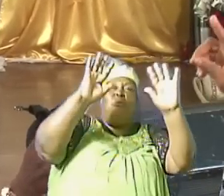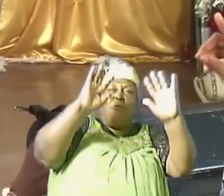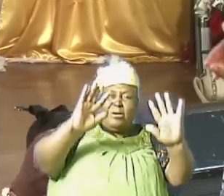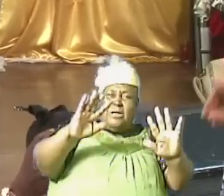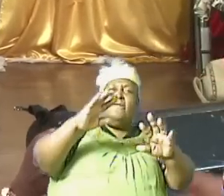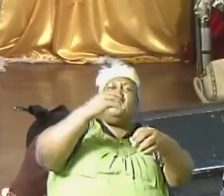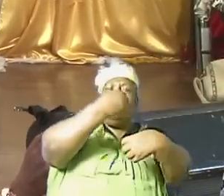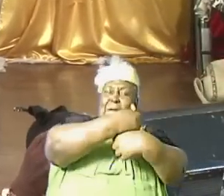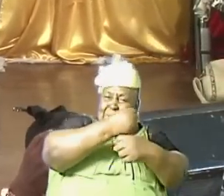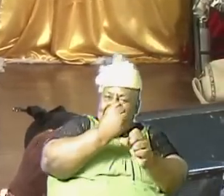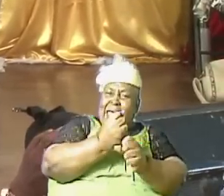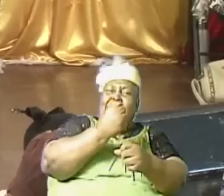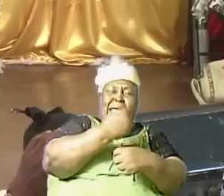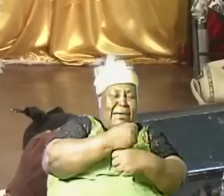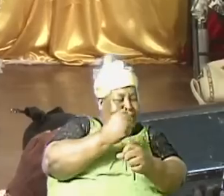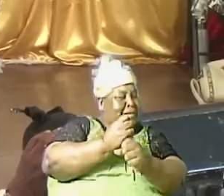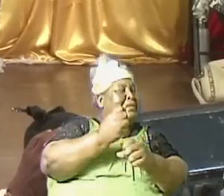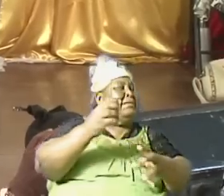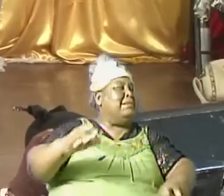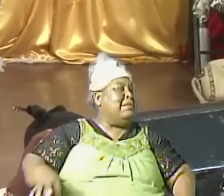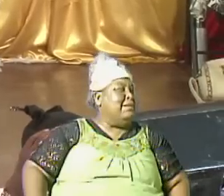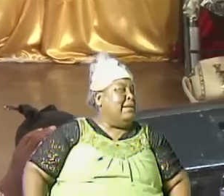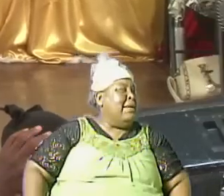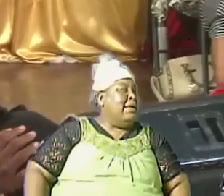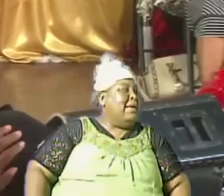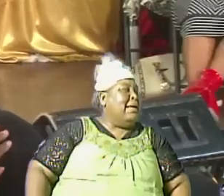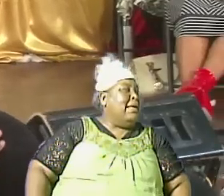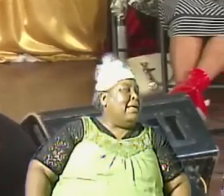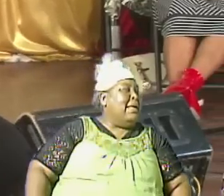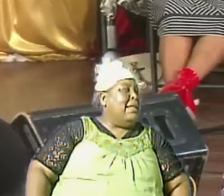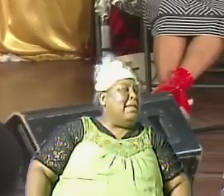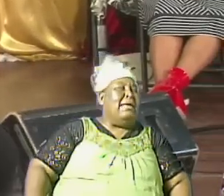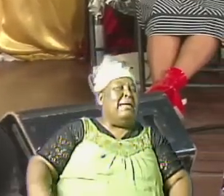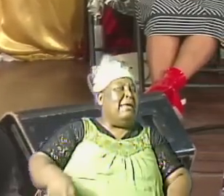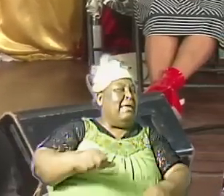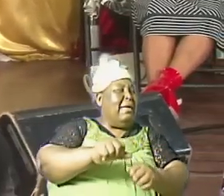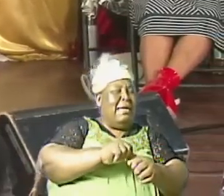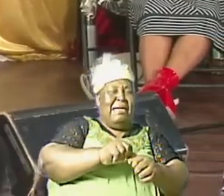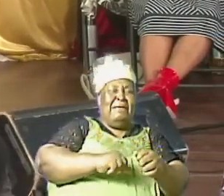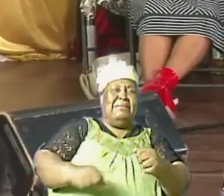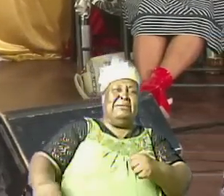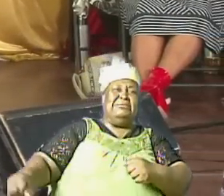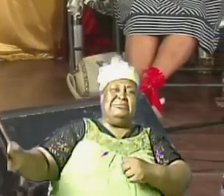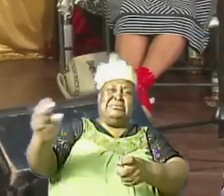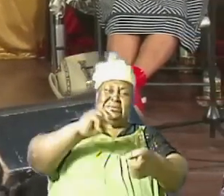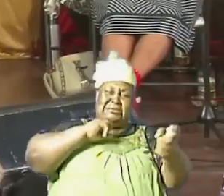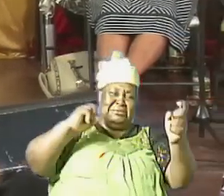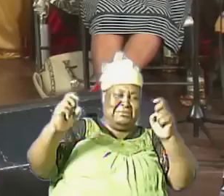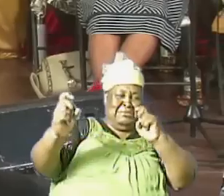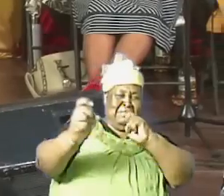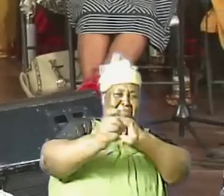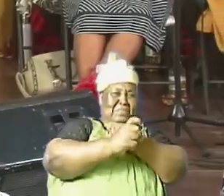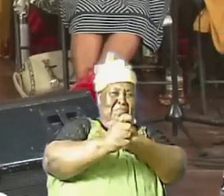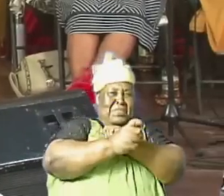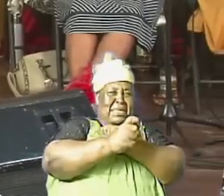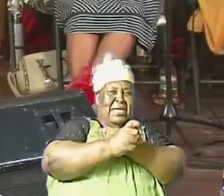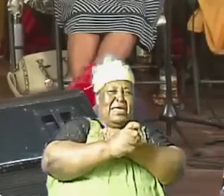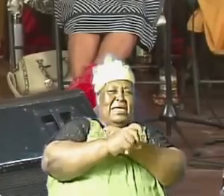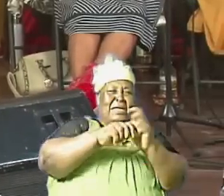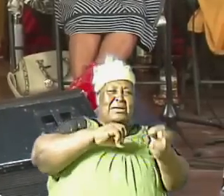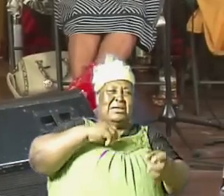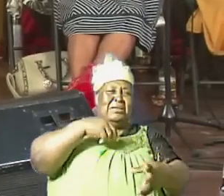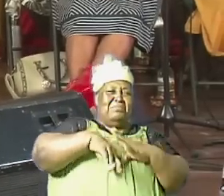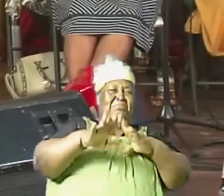and wonderfully made. And everything changed in